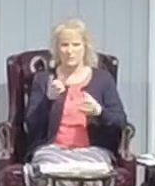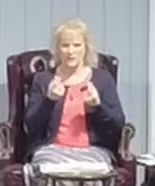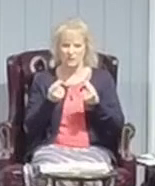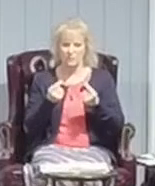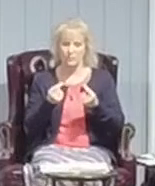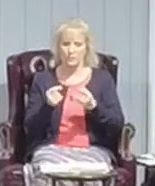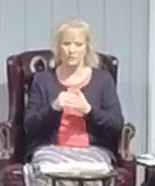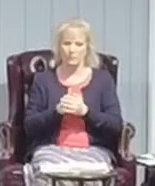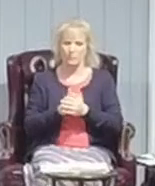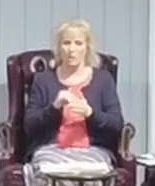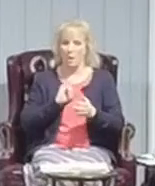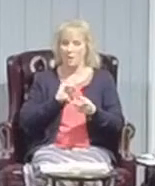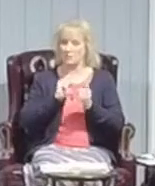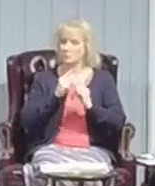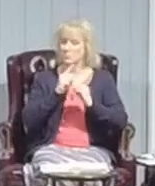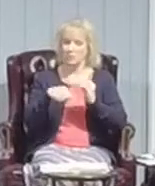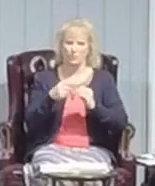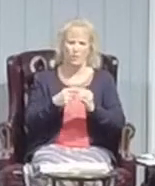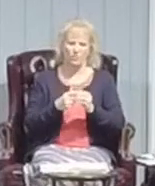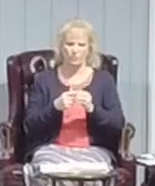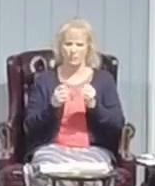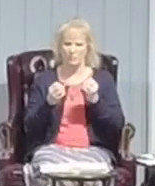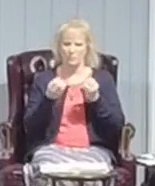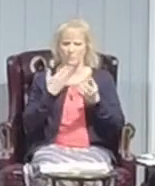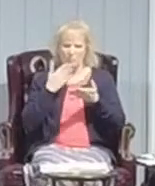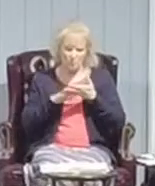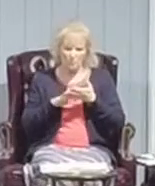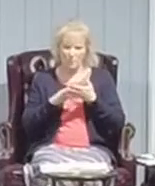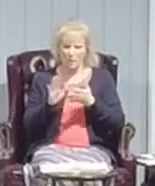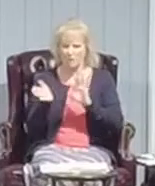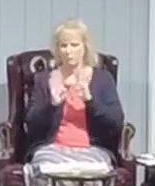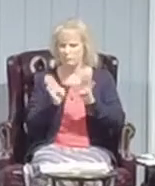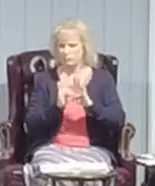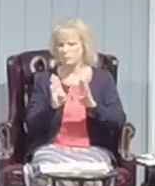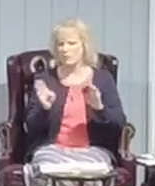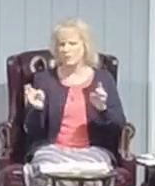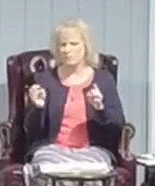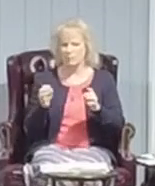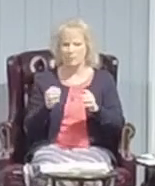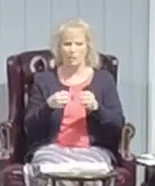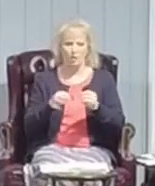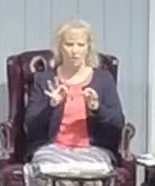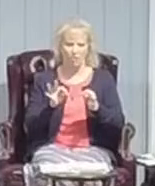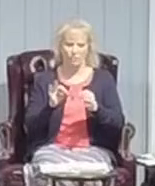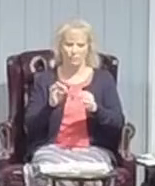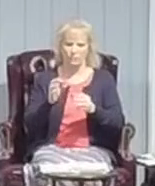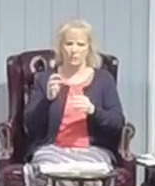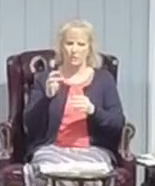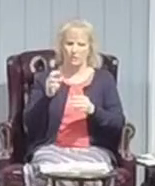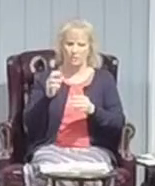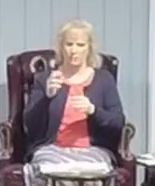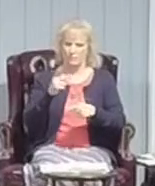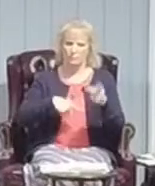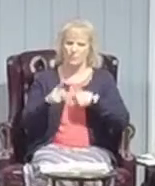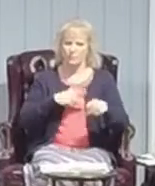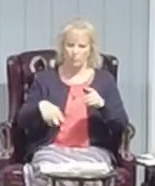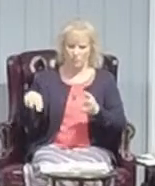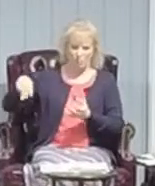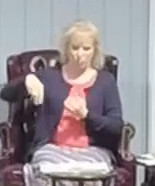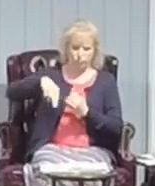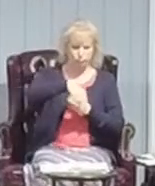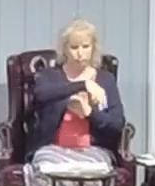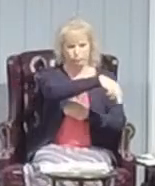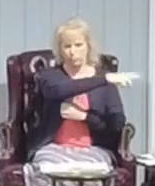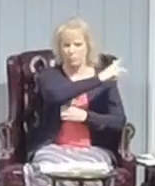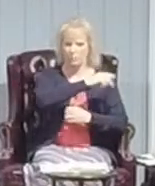the passers-by. I believe that the cross was on this road and people just passing by were saying horrible,